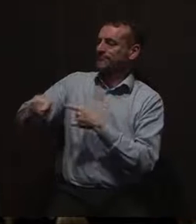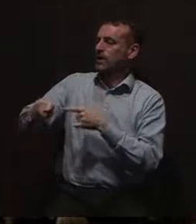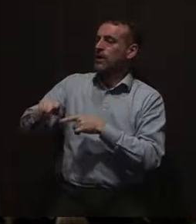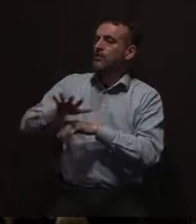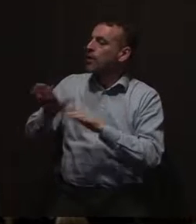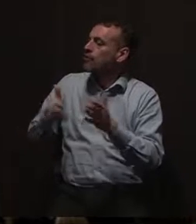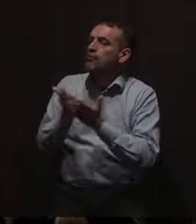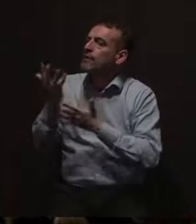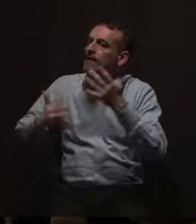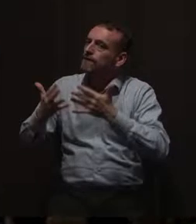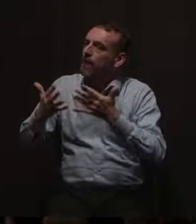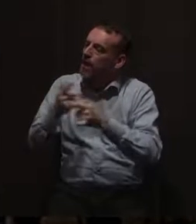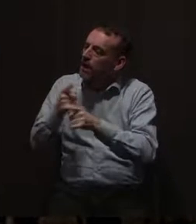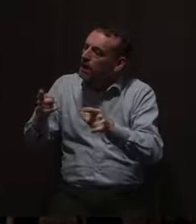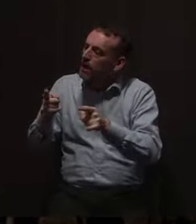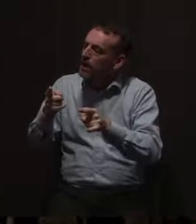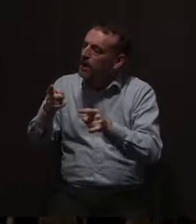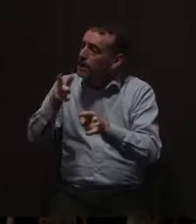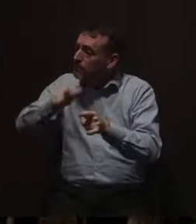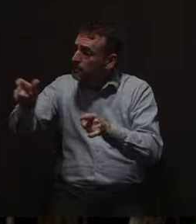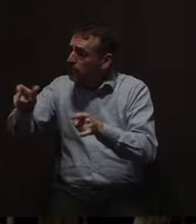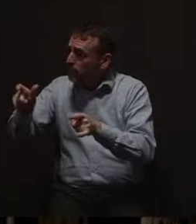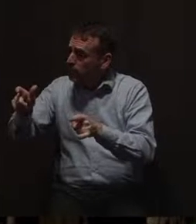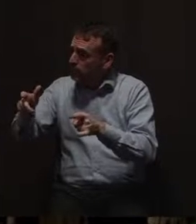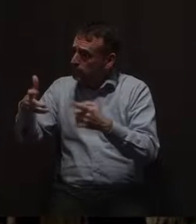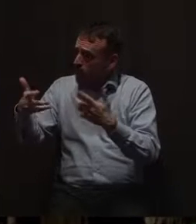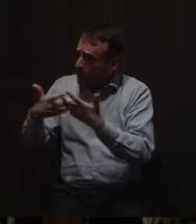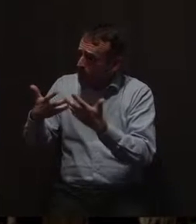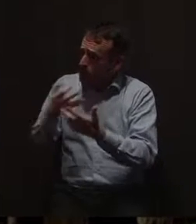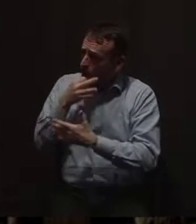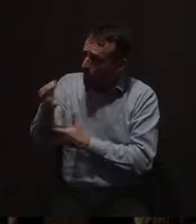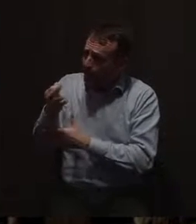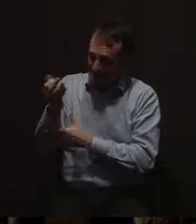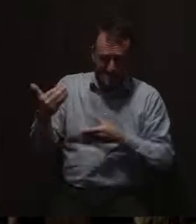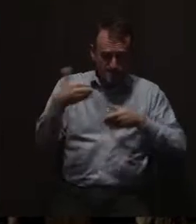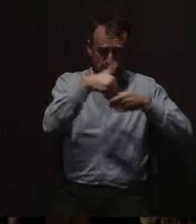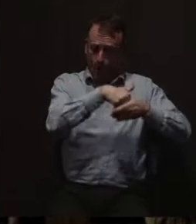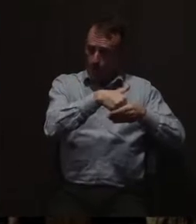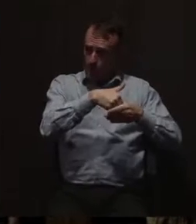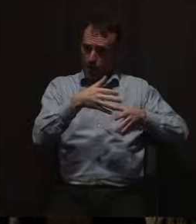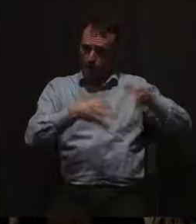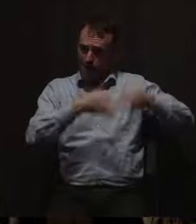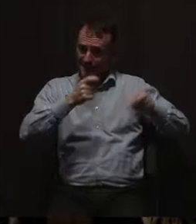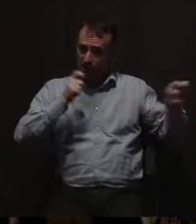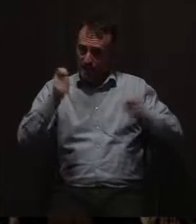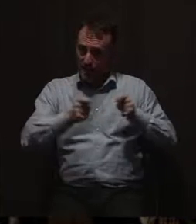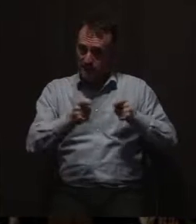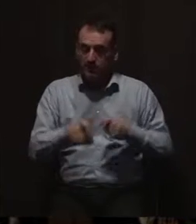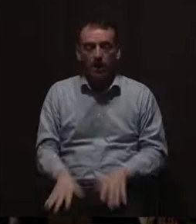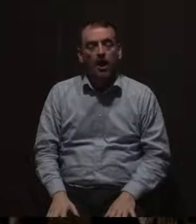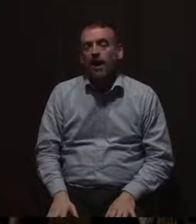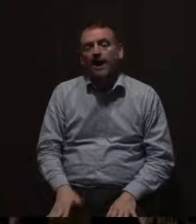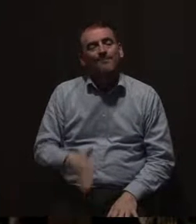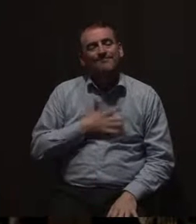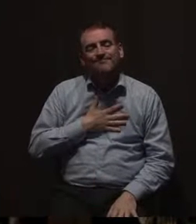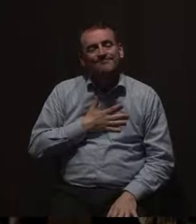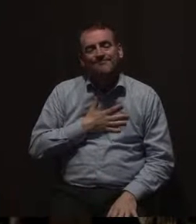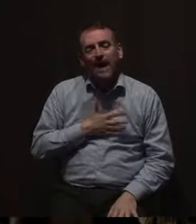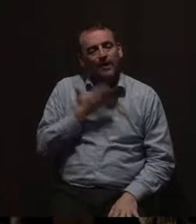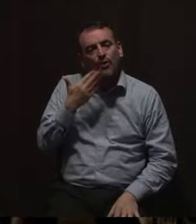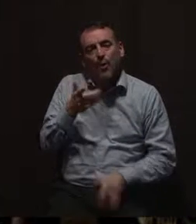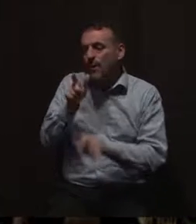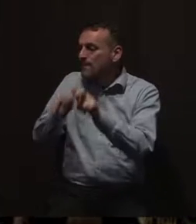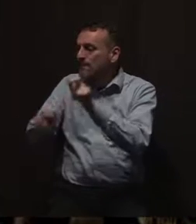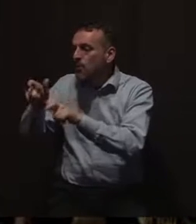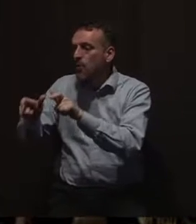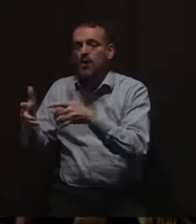to, like, see the incentive for you to be involved in that process. I have no idea how to incentivize people, first of all, but what I do